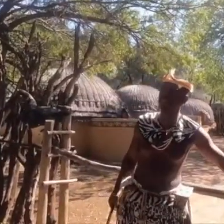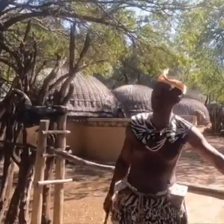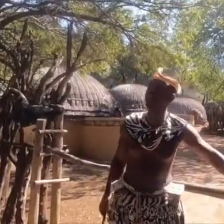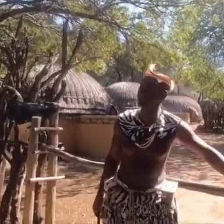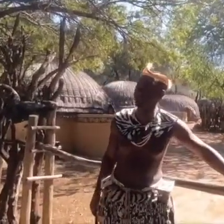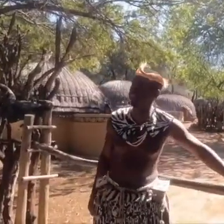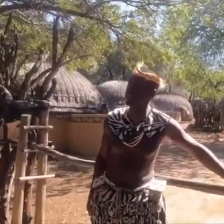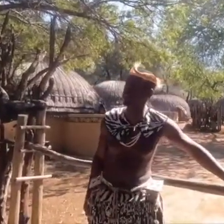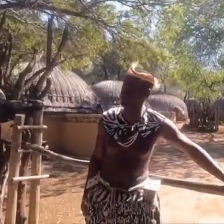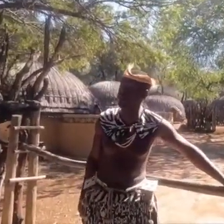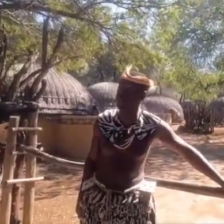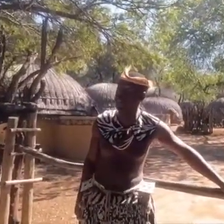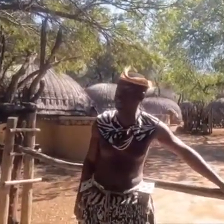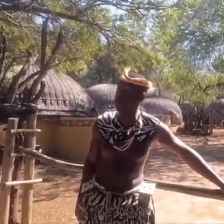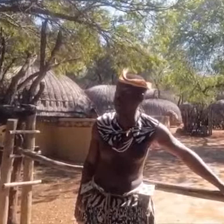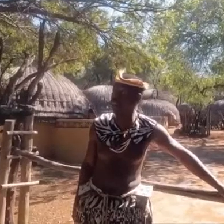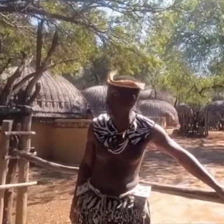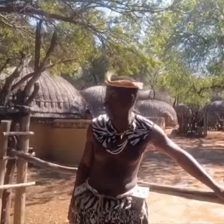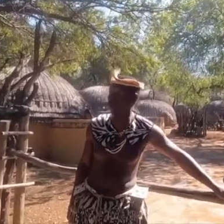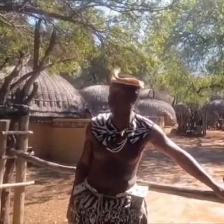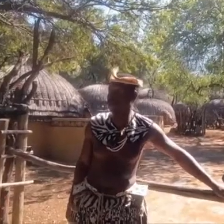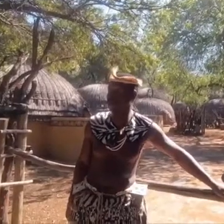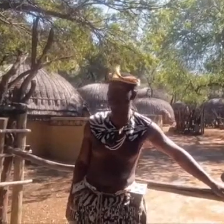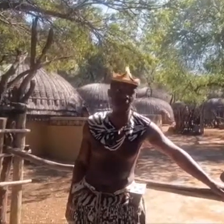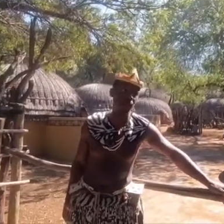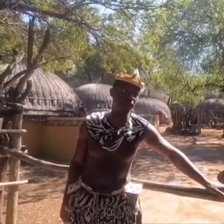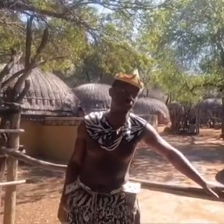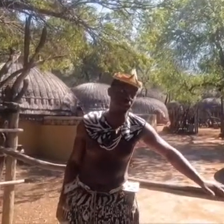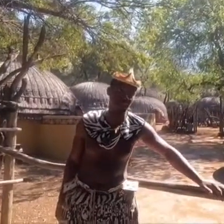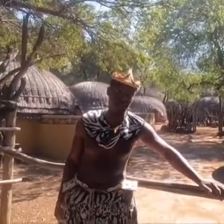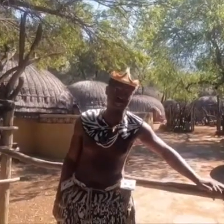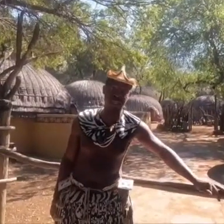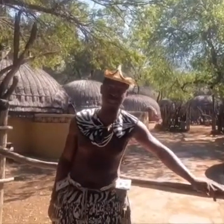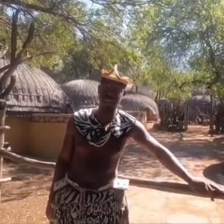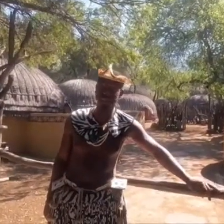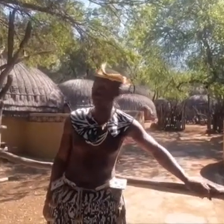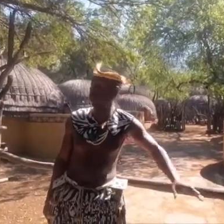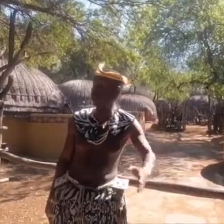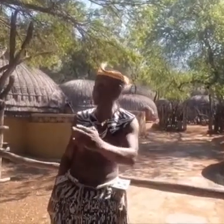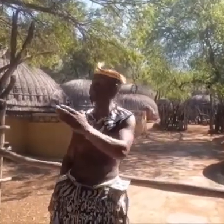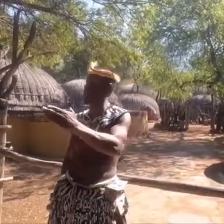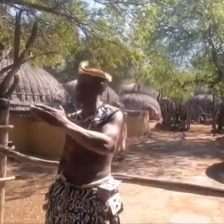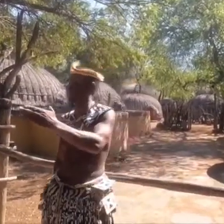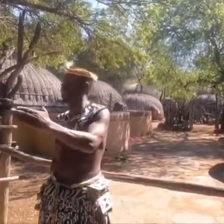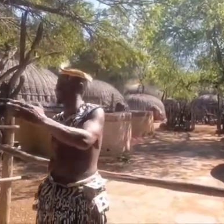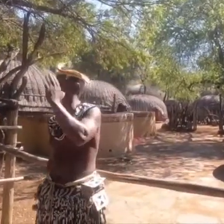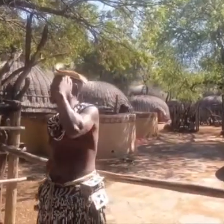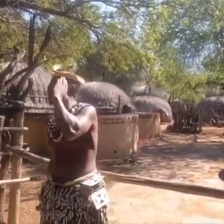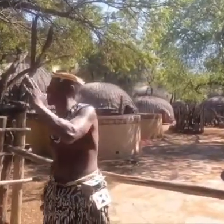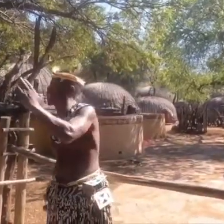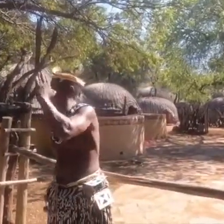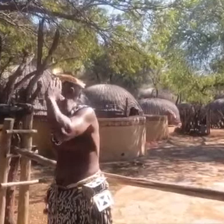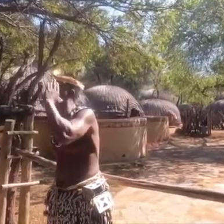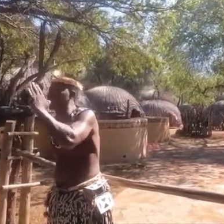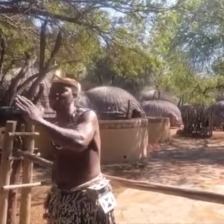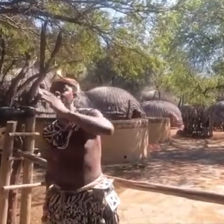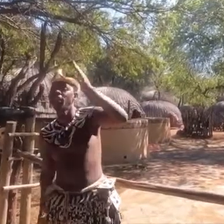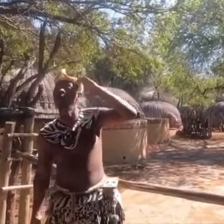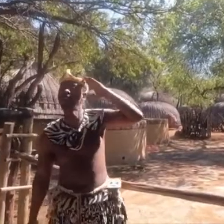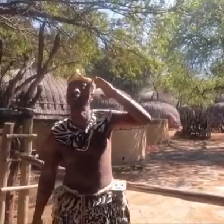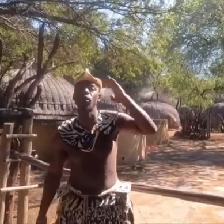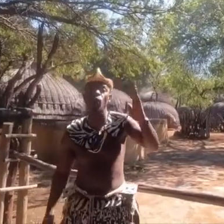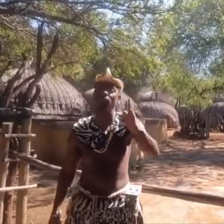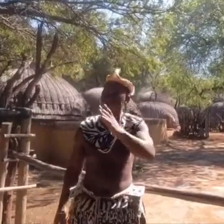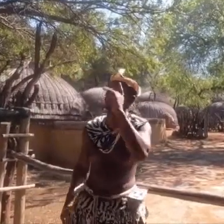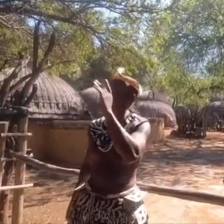their village without asking for permission, you are in trouble. Maybe you will never come back. So permission first. And by asking for permission,